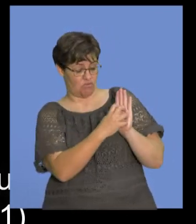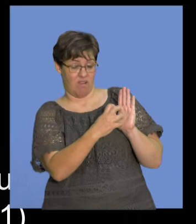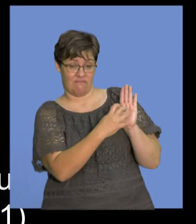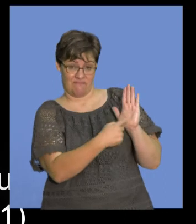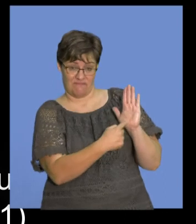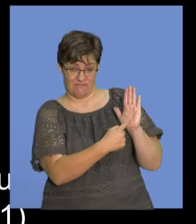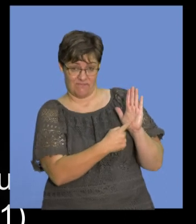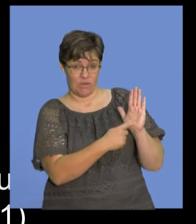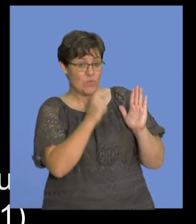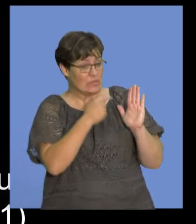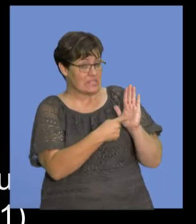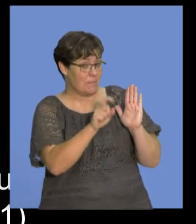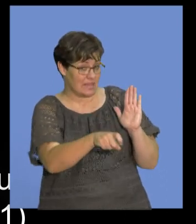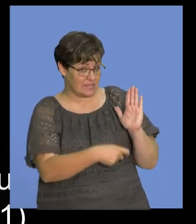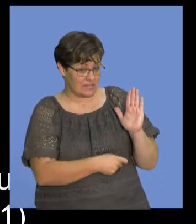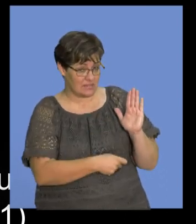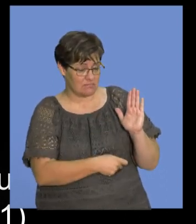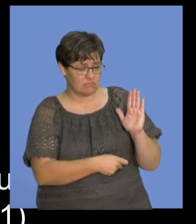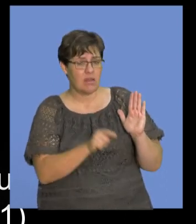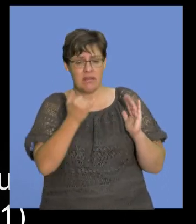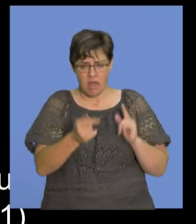Using the graph, so we've got to use the graph,